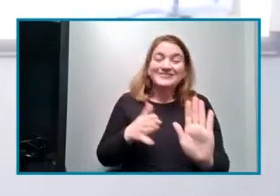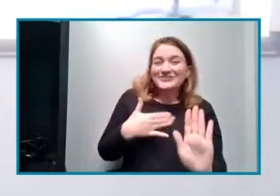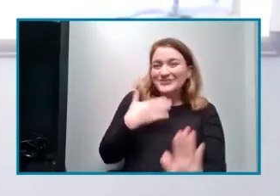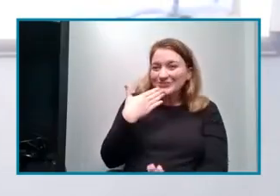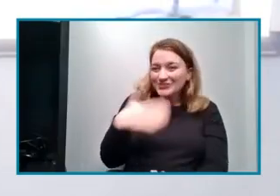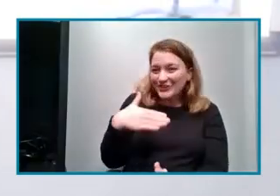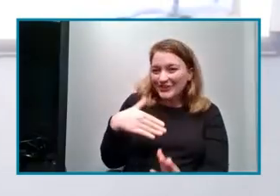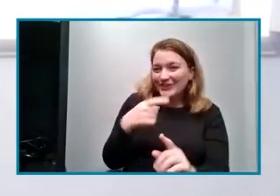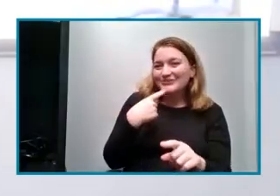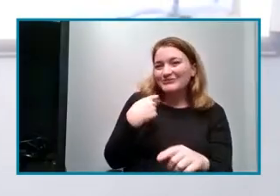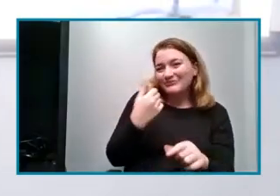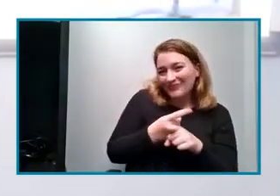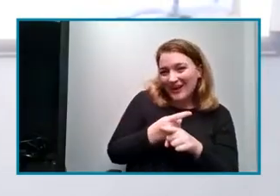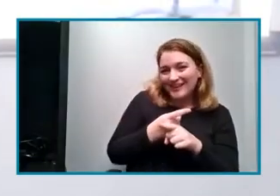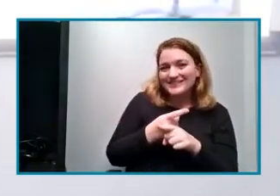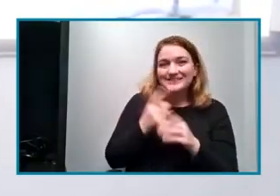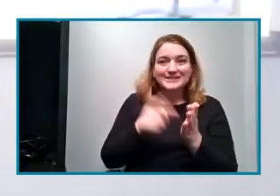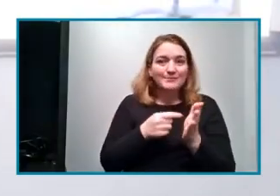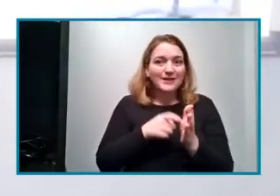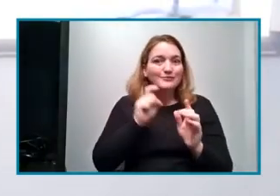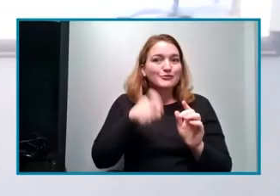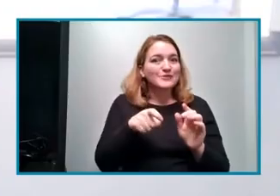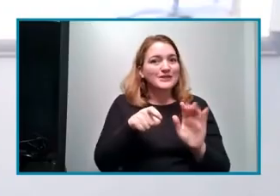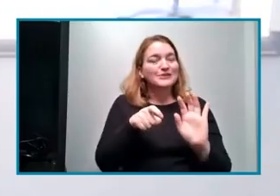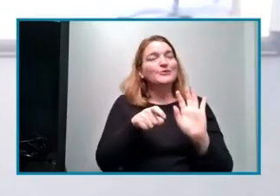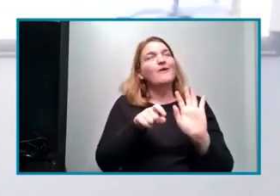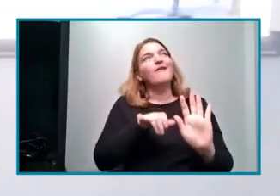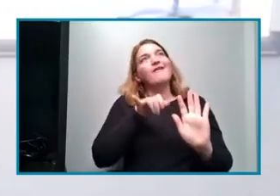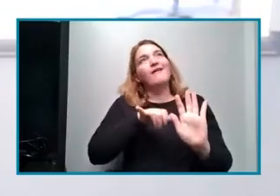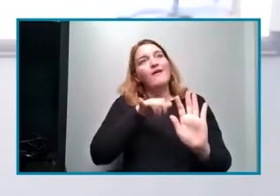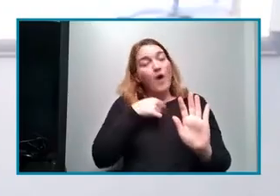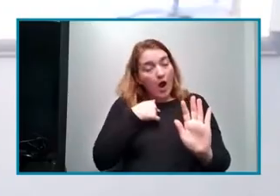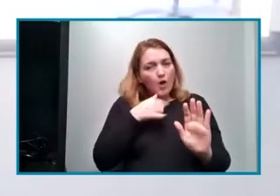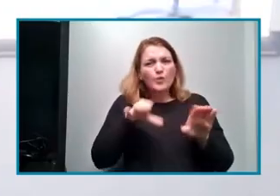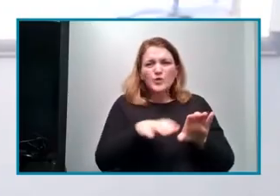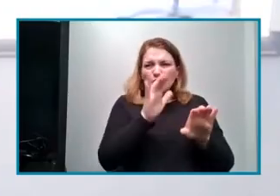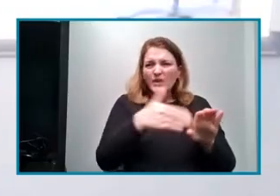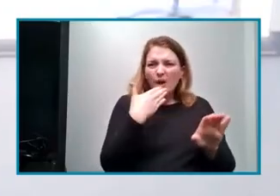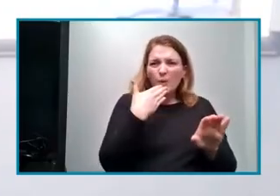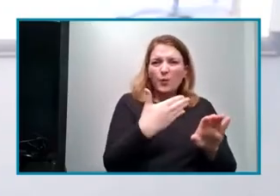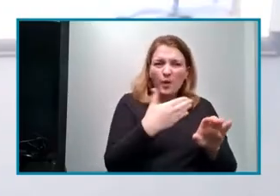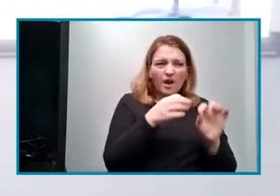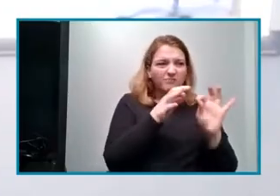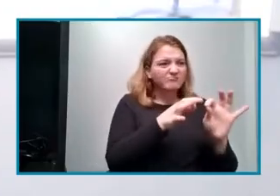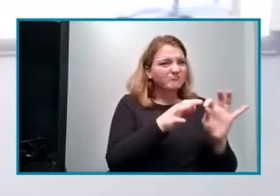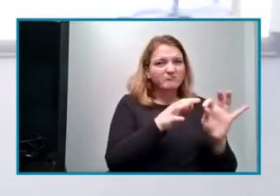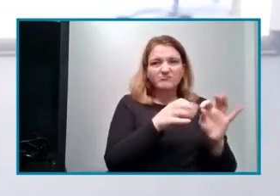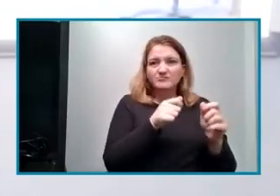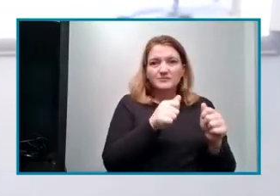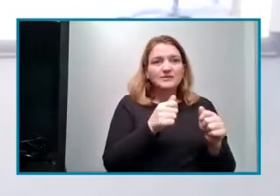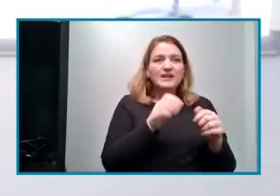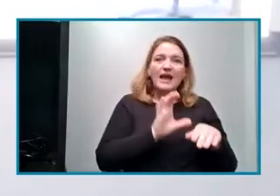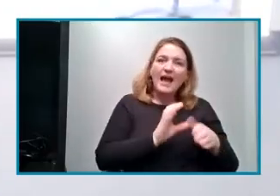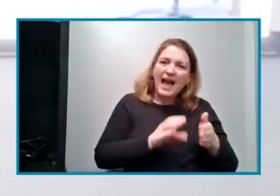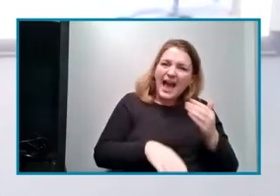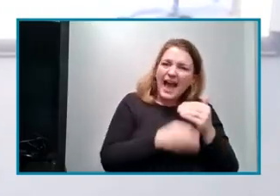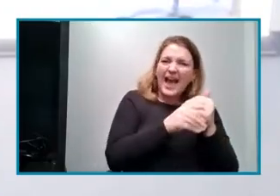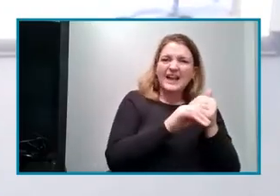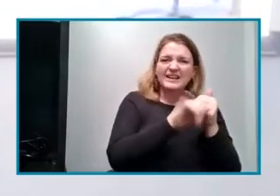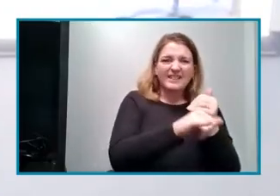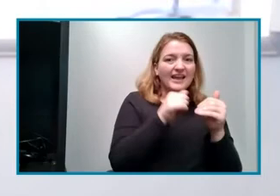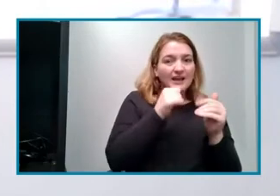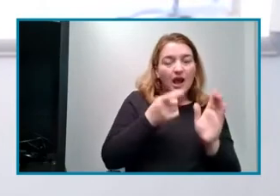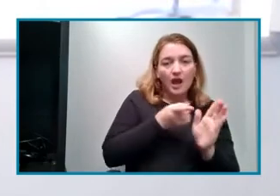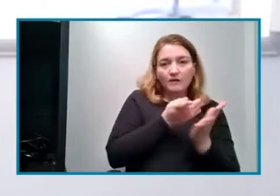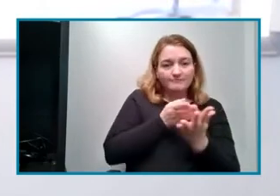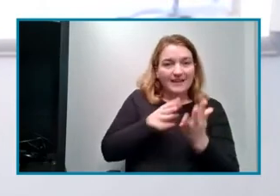sometimes you really need to kind of reinvest in what you do really well and not try to fork off in too many branches. We were also really able